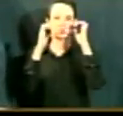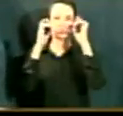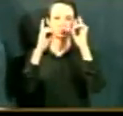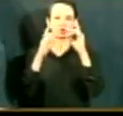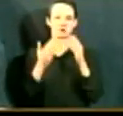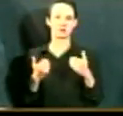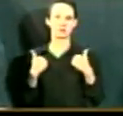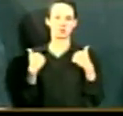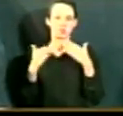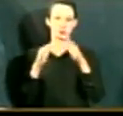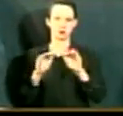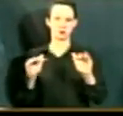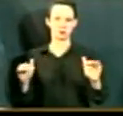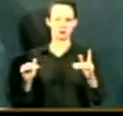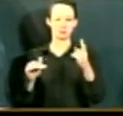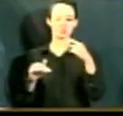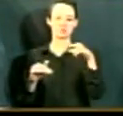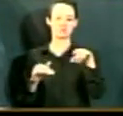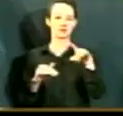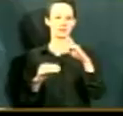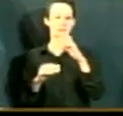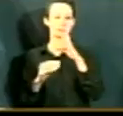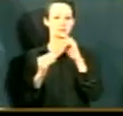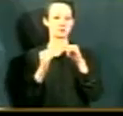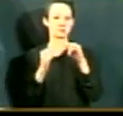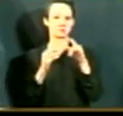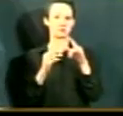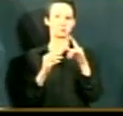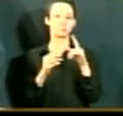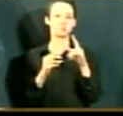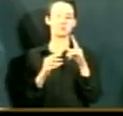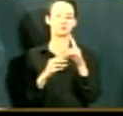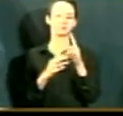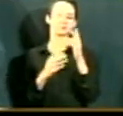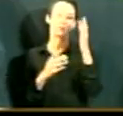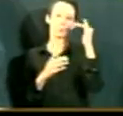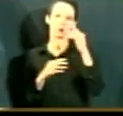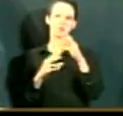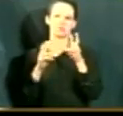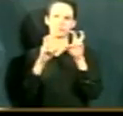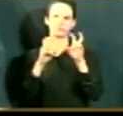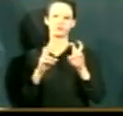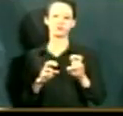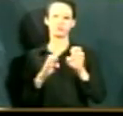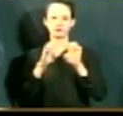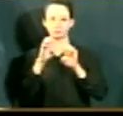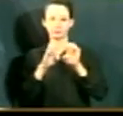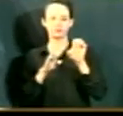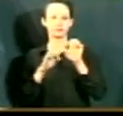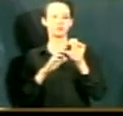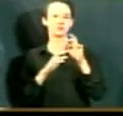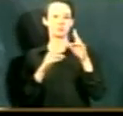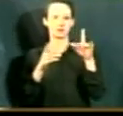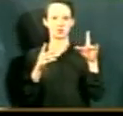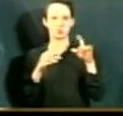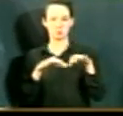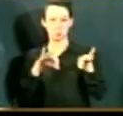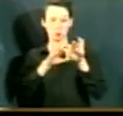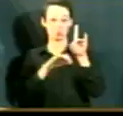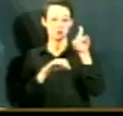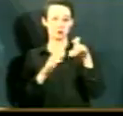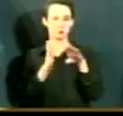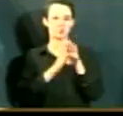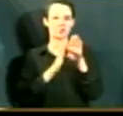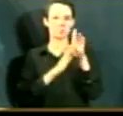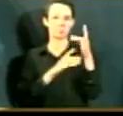Children, and they talking specifically about why assessment is important and why it should be developmentally appropriate. And they say in